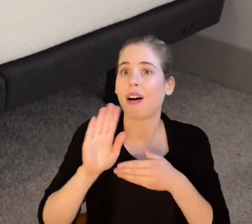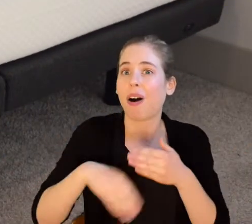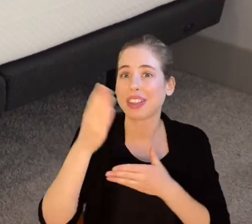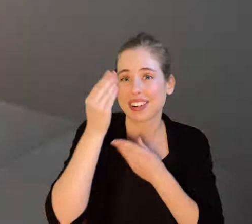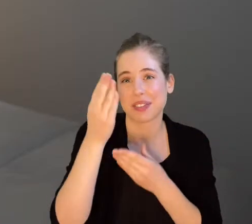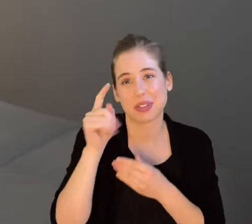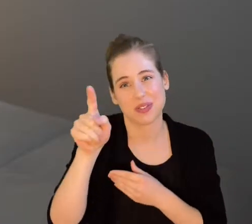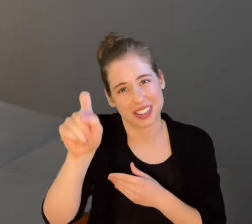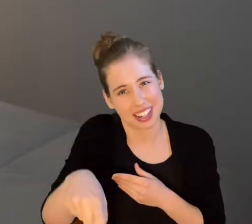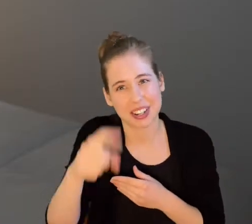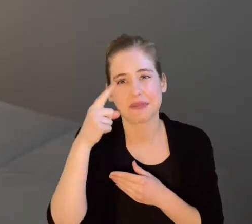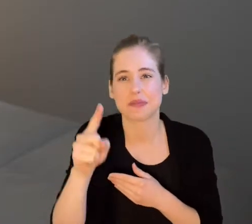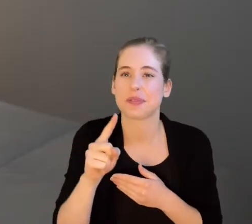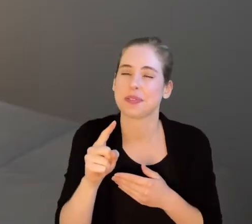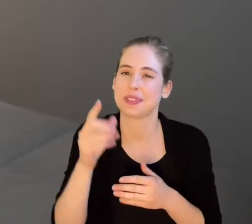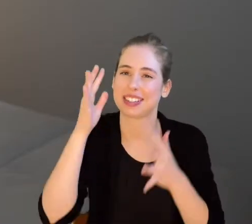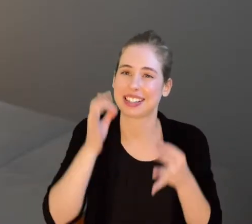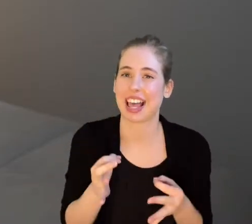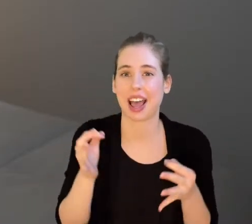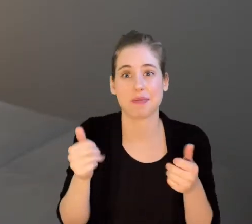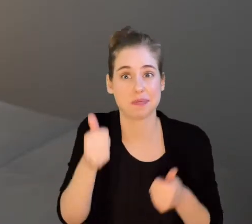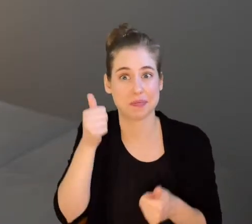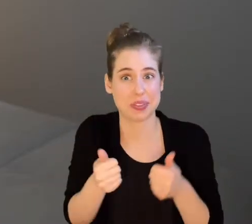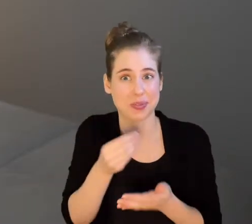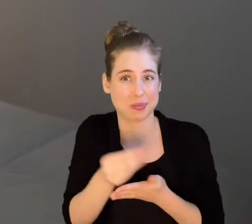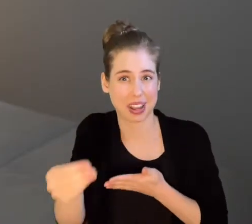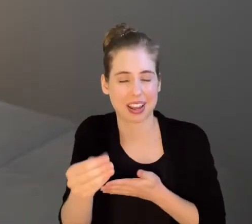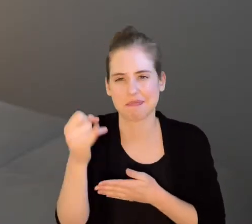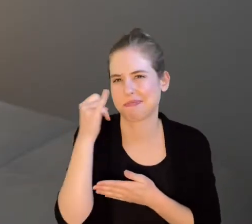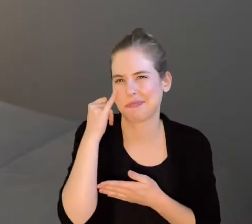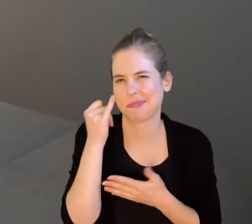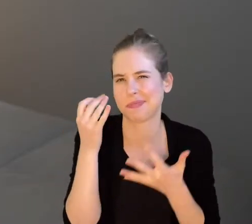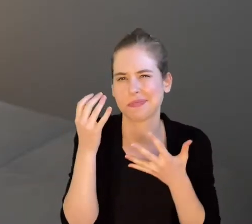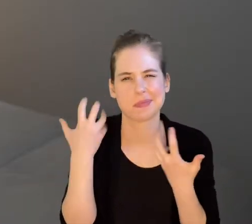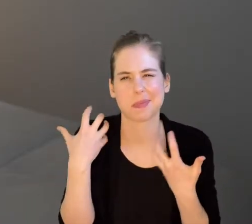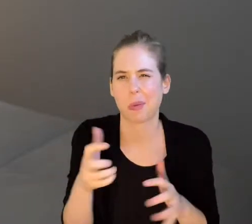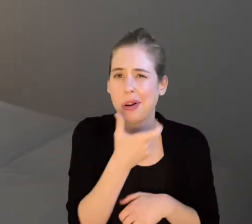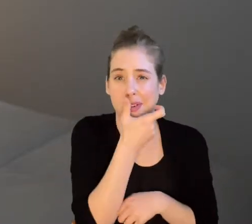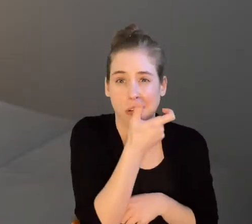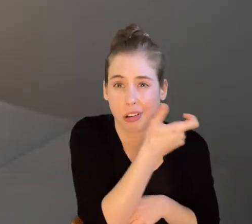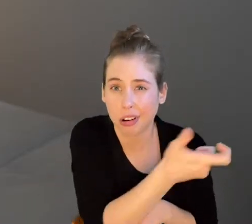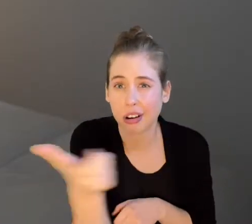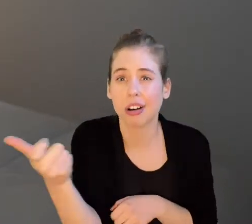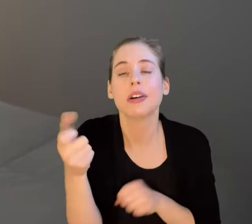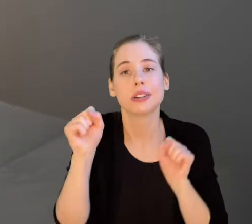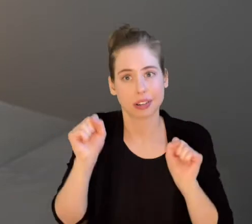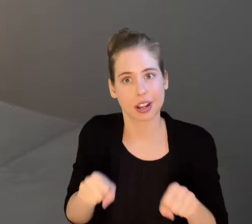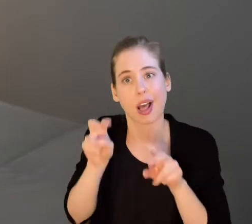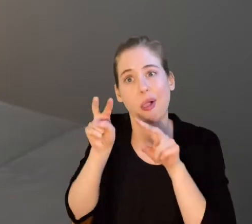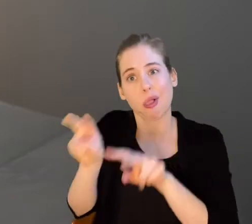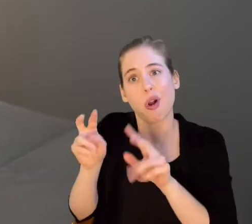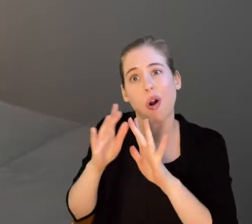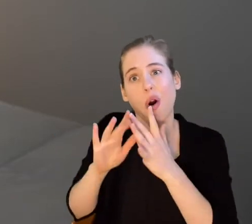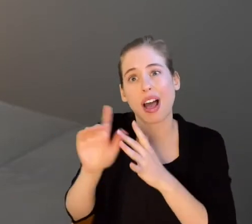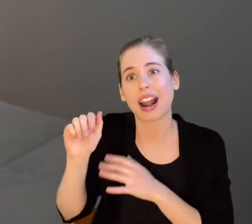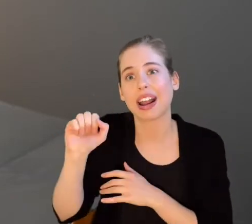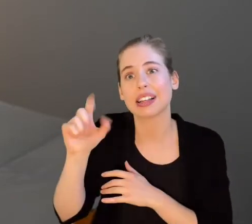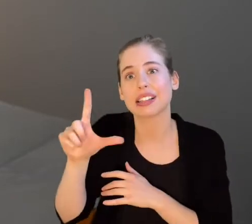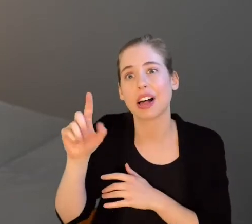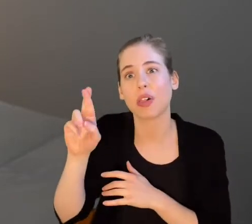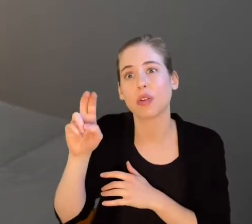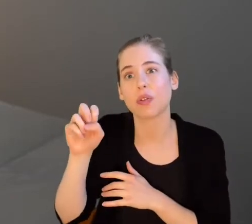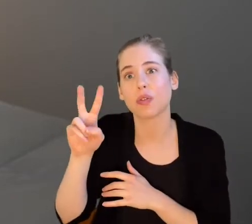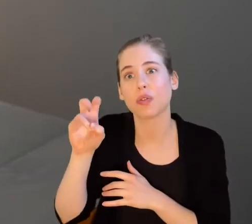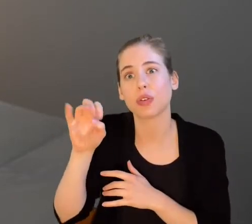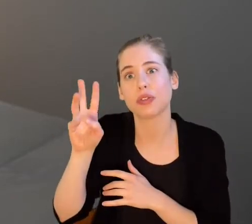decision. Remember, if you ever want to skip all that, we'll have the full written review on our website, aslreviews.com. We'll also have the